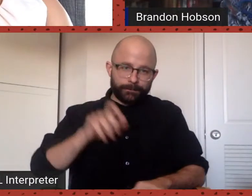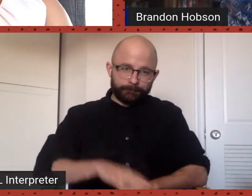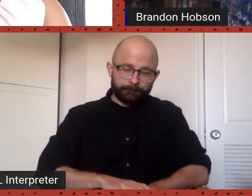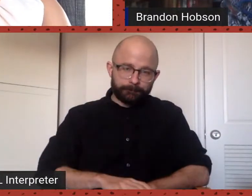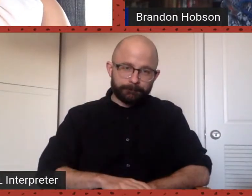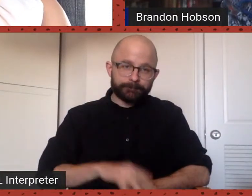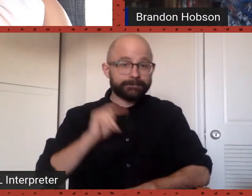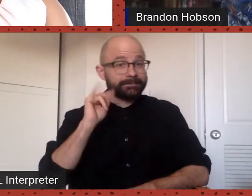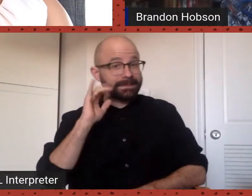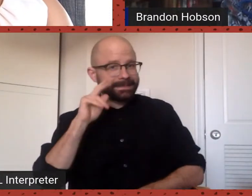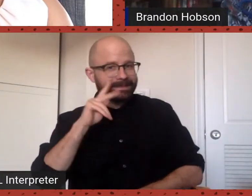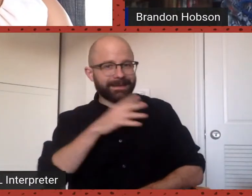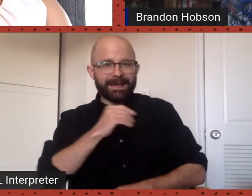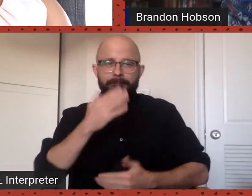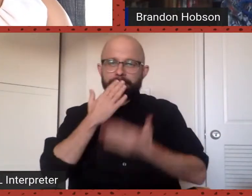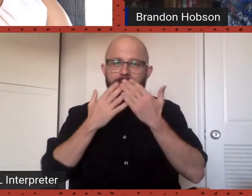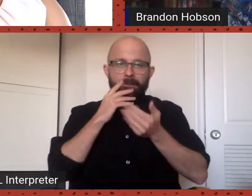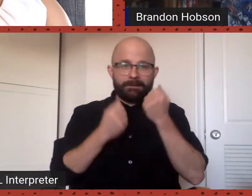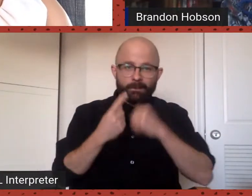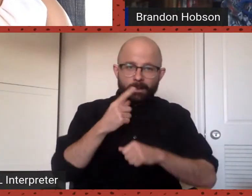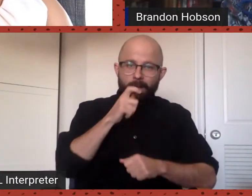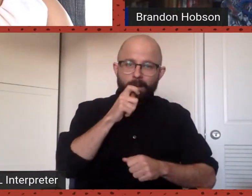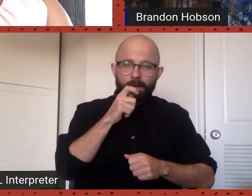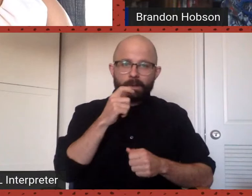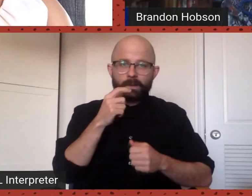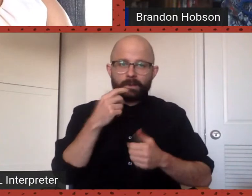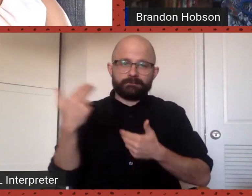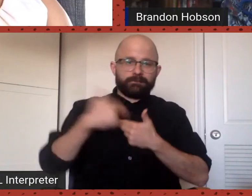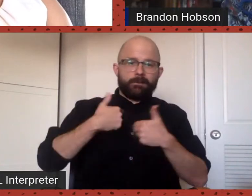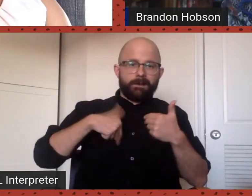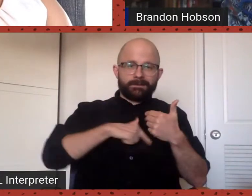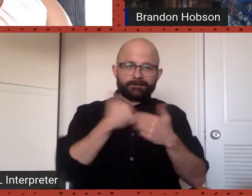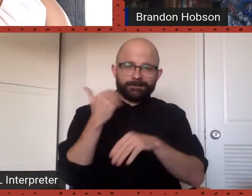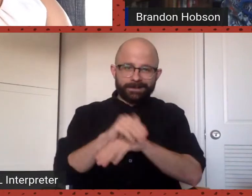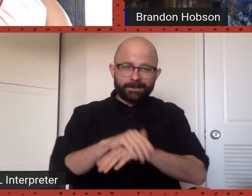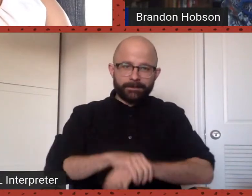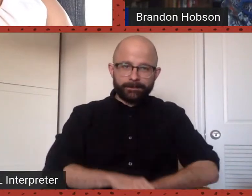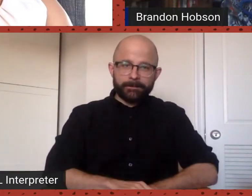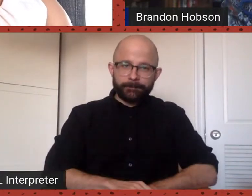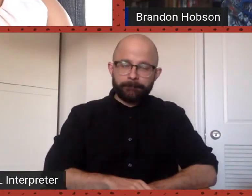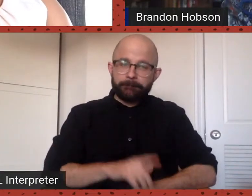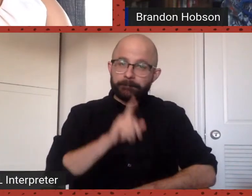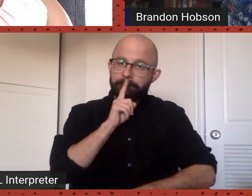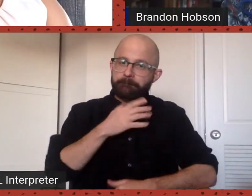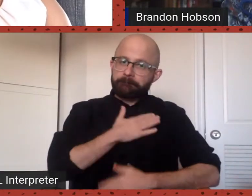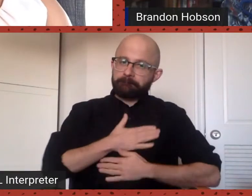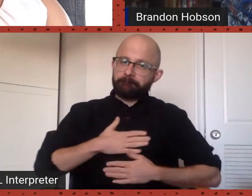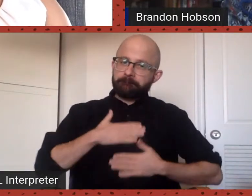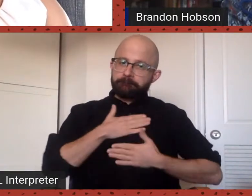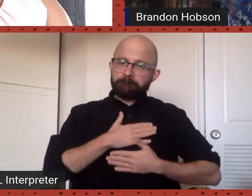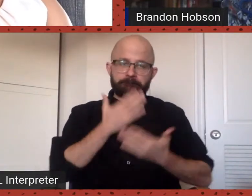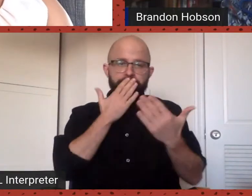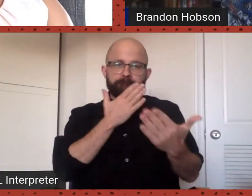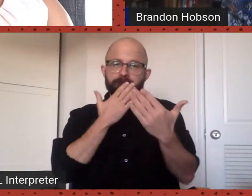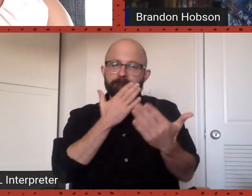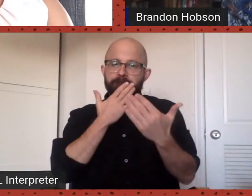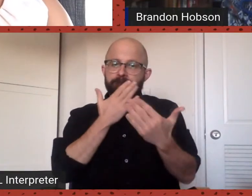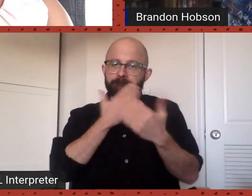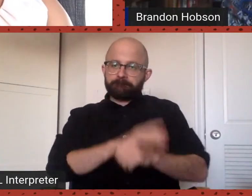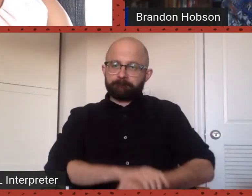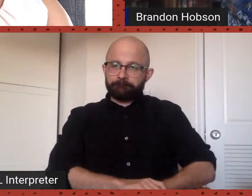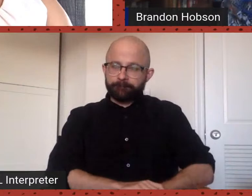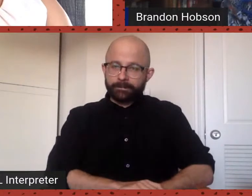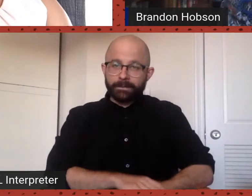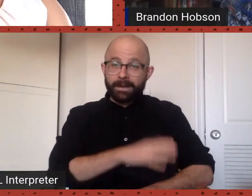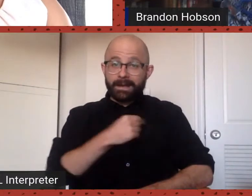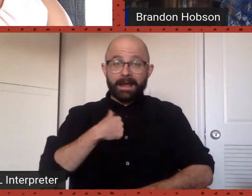Nick, and thanks to everybody who came out tonight. I really appreciate it. I'm very grateful, and I